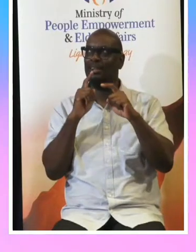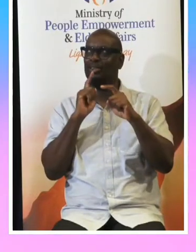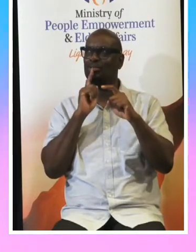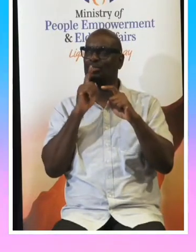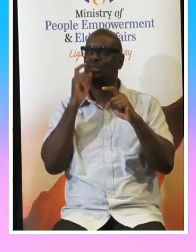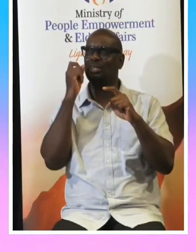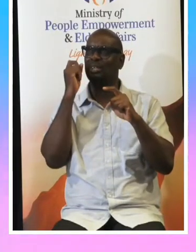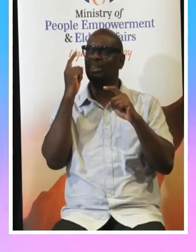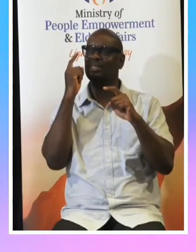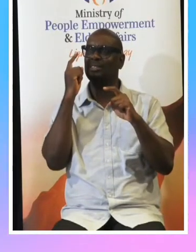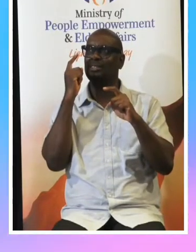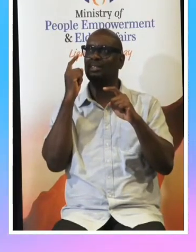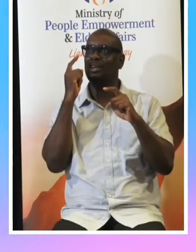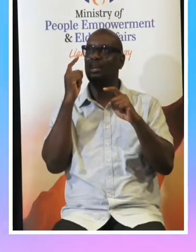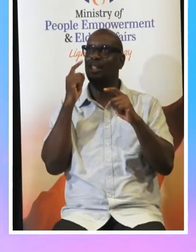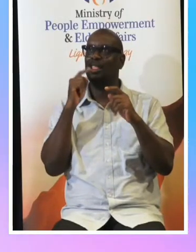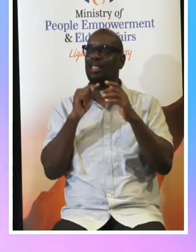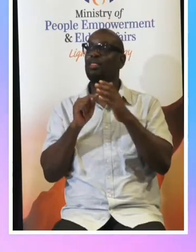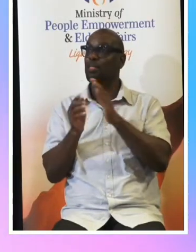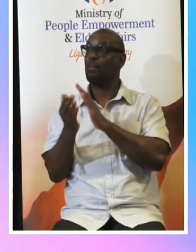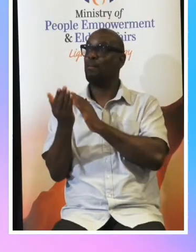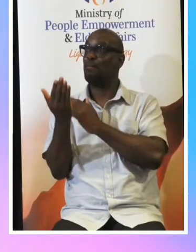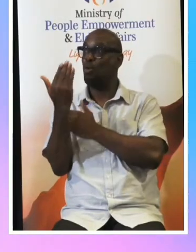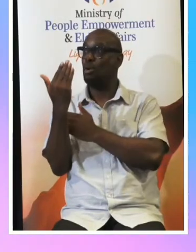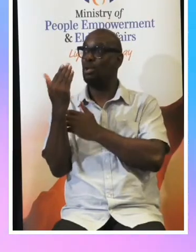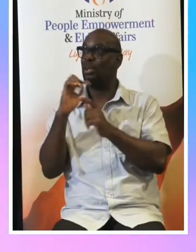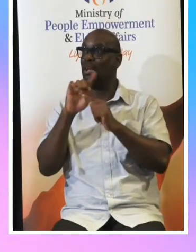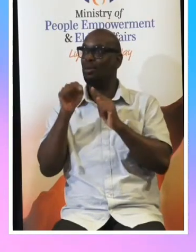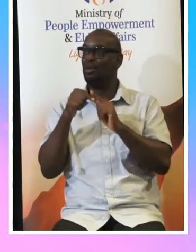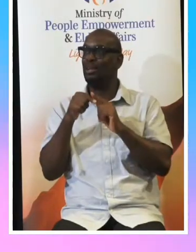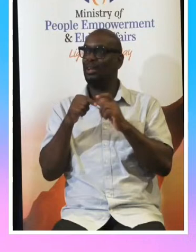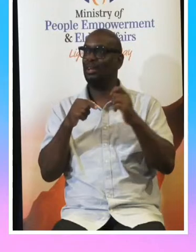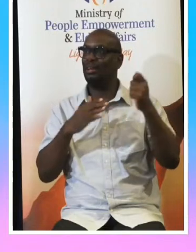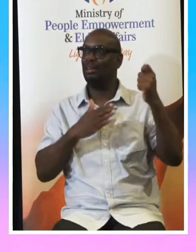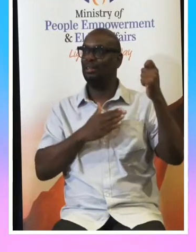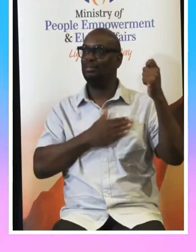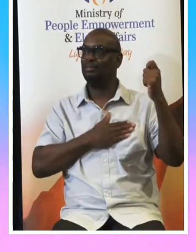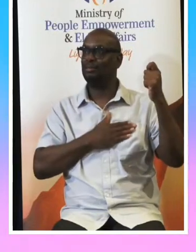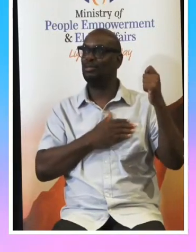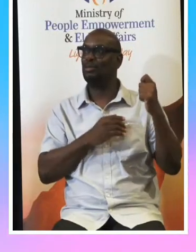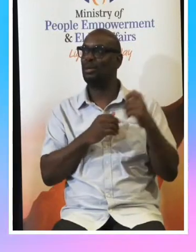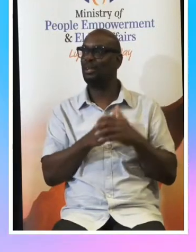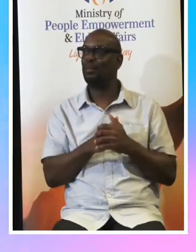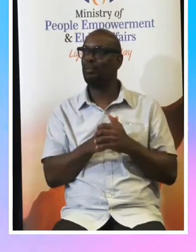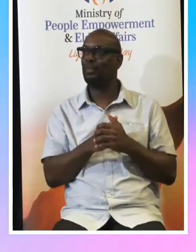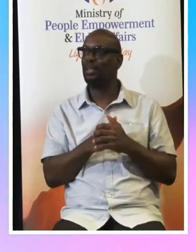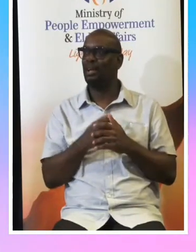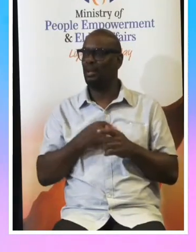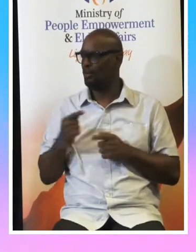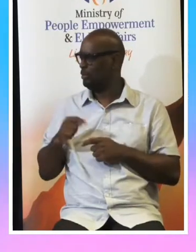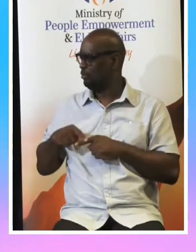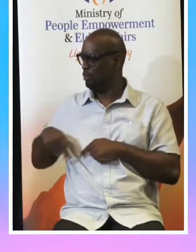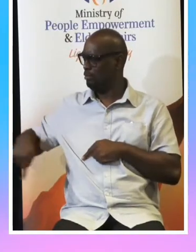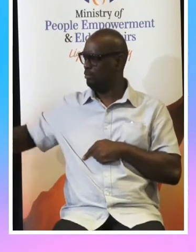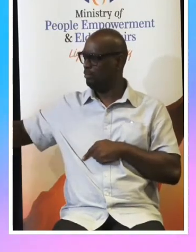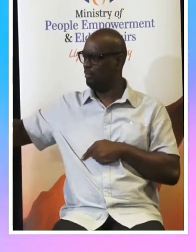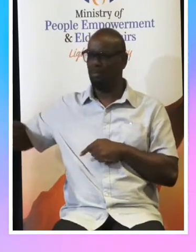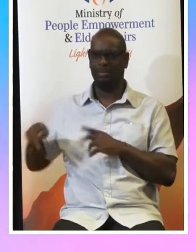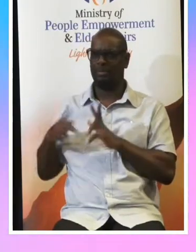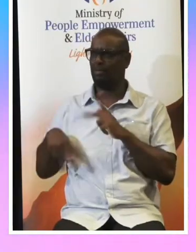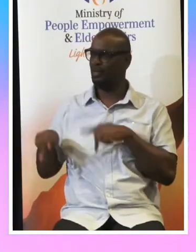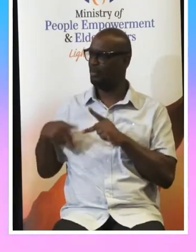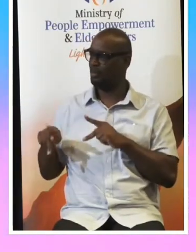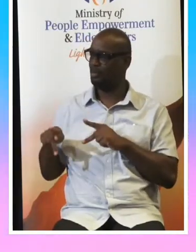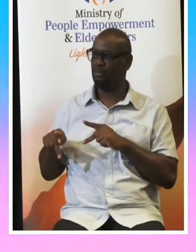the morning of the swearing-in ceremony. There I was, gathered with individuals, some of whose names